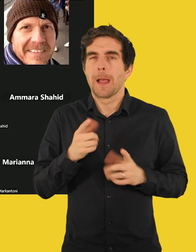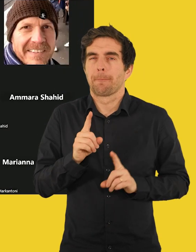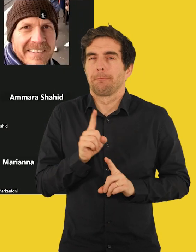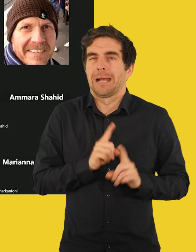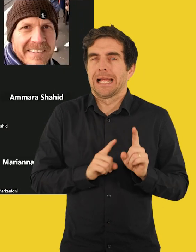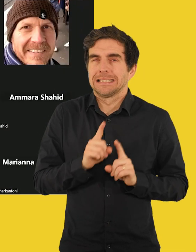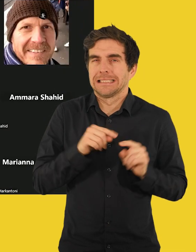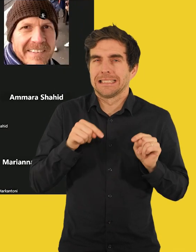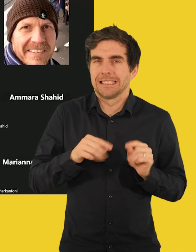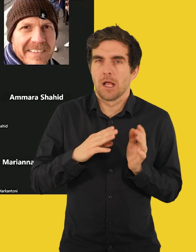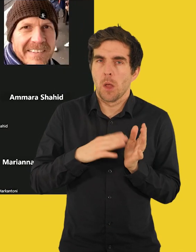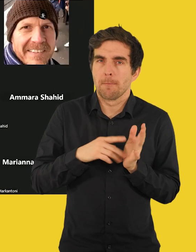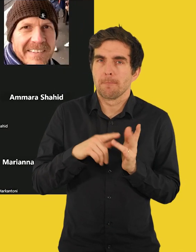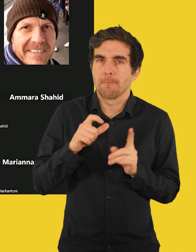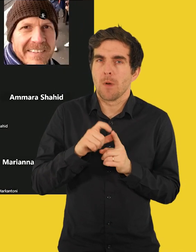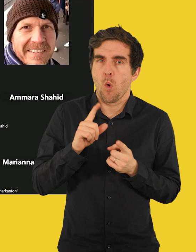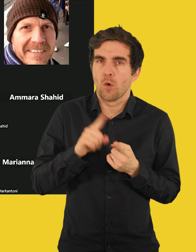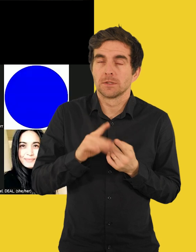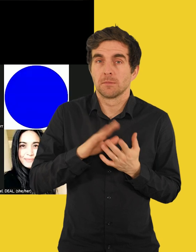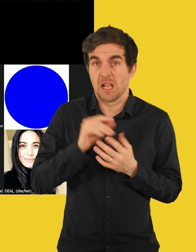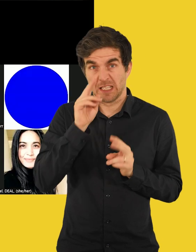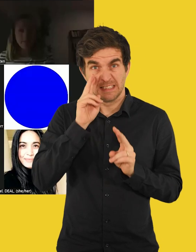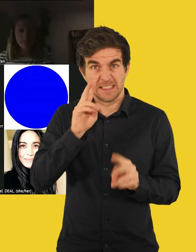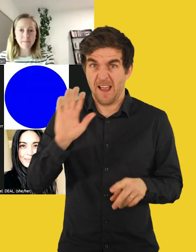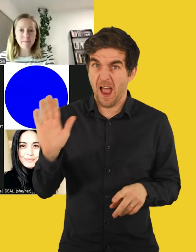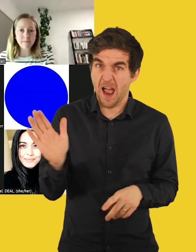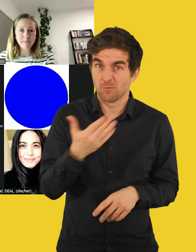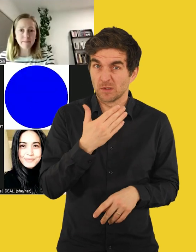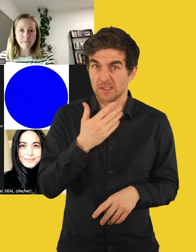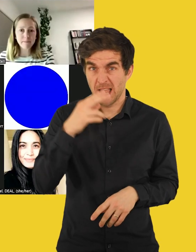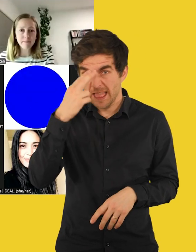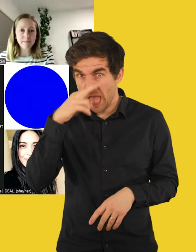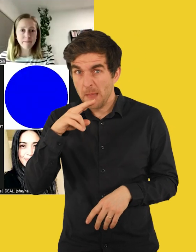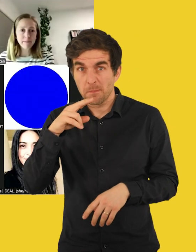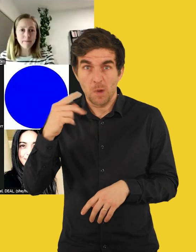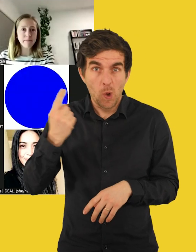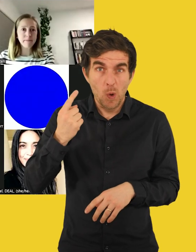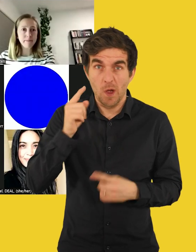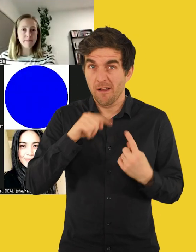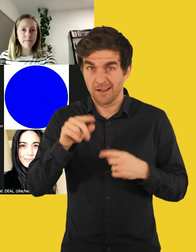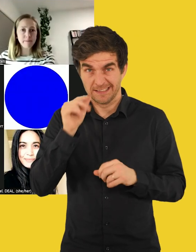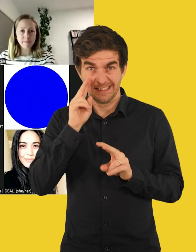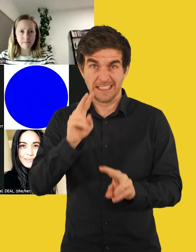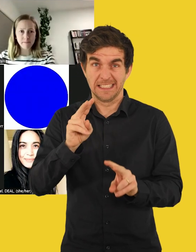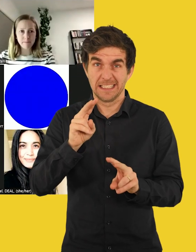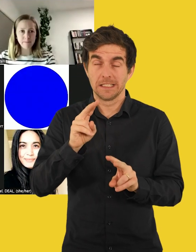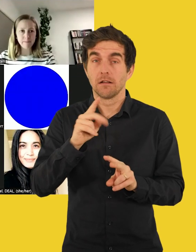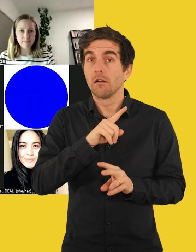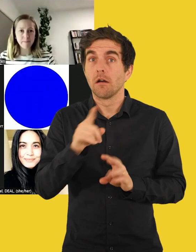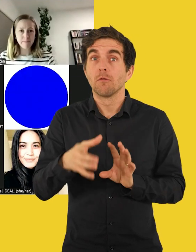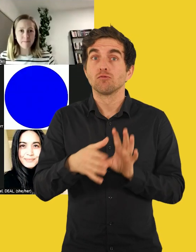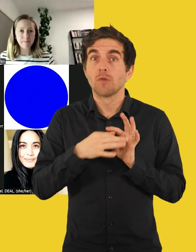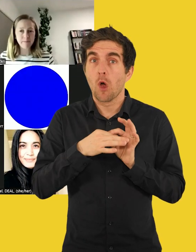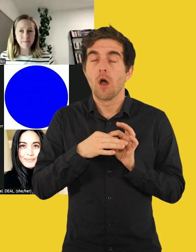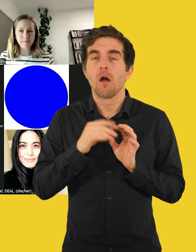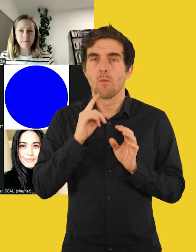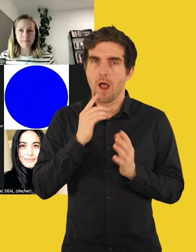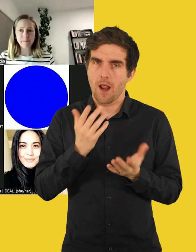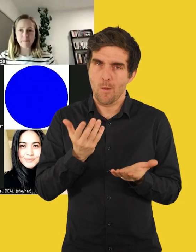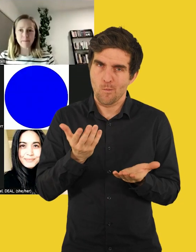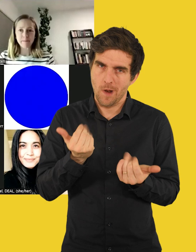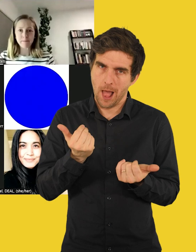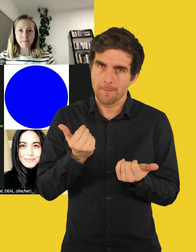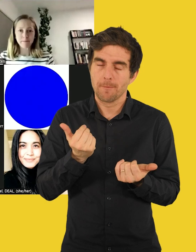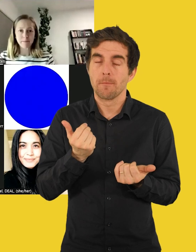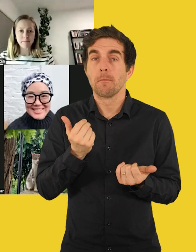We're on meeting mode, which means we can see all the names and faces of the people who are joining. So as you join, we welcome